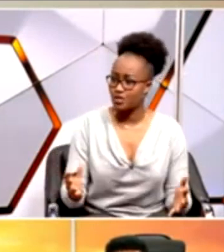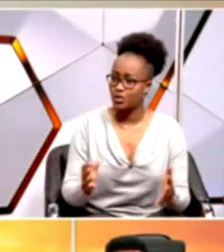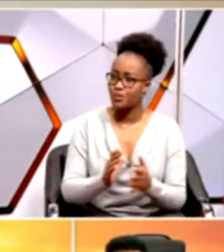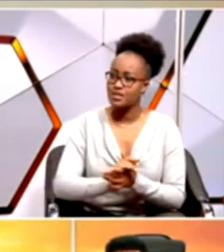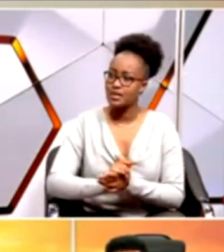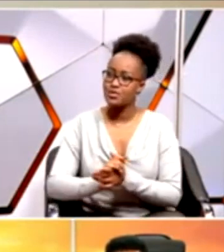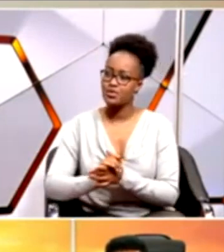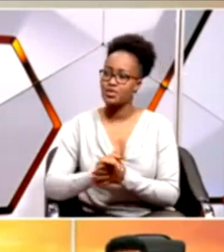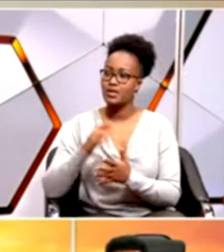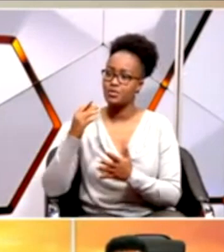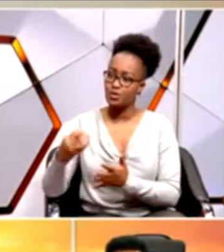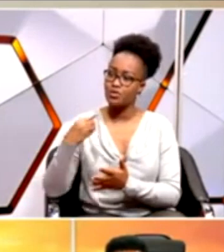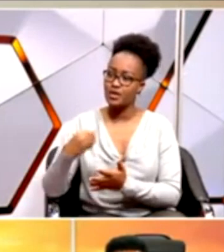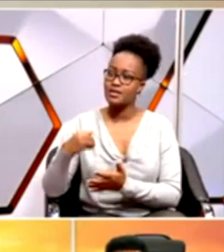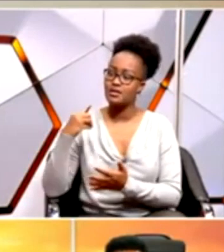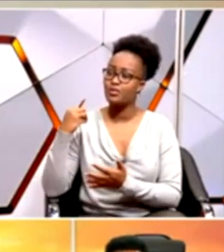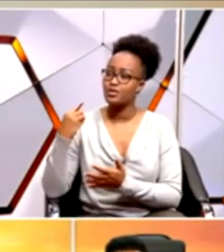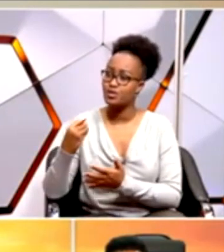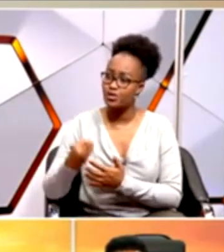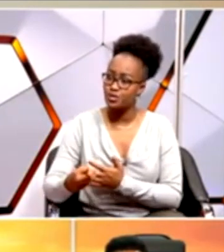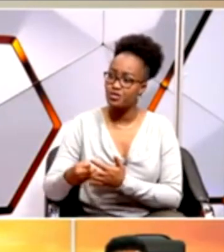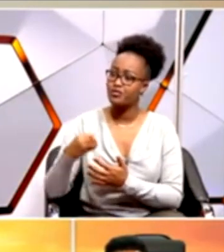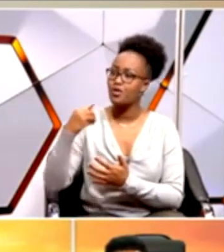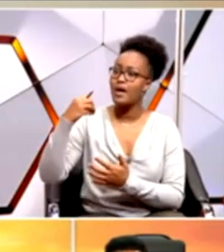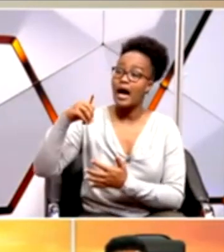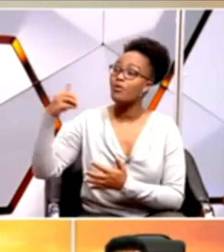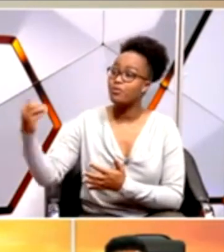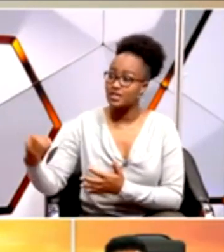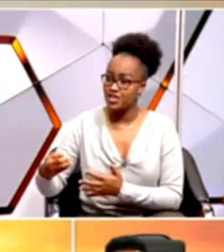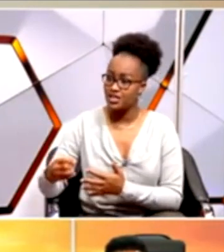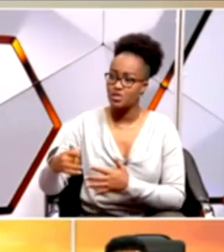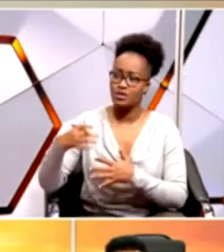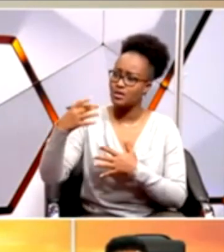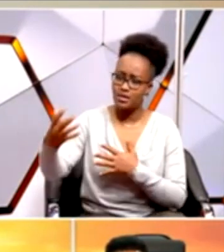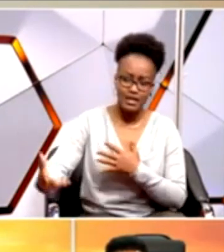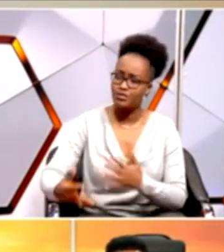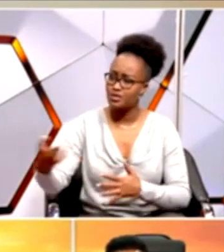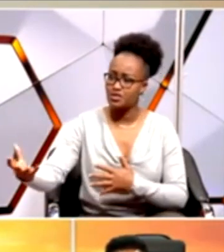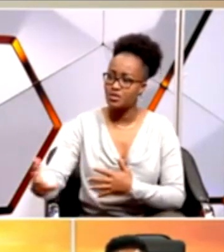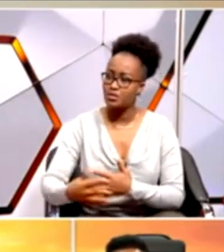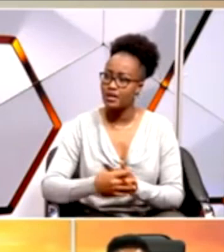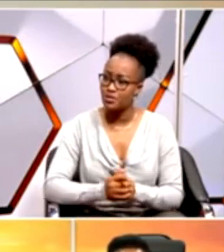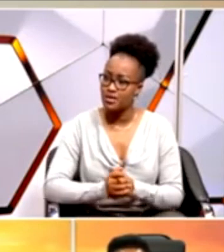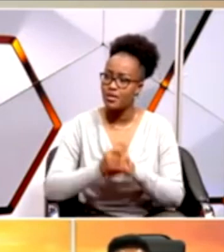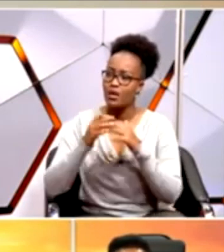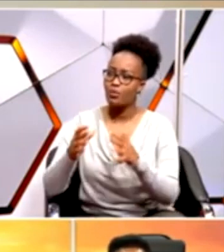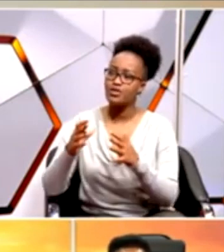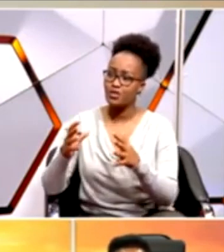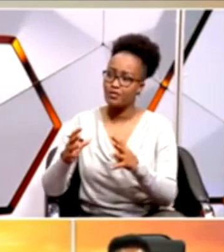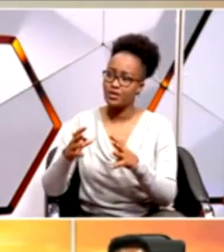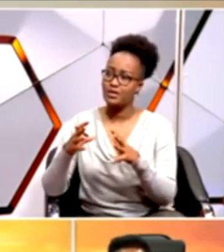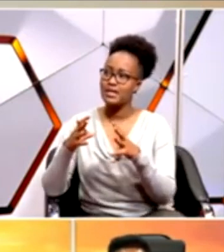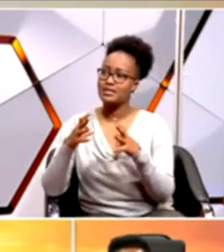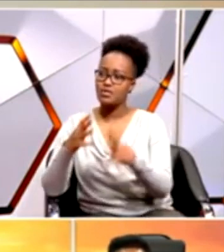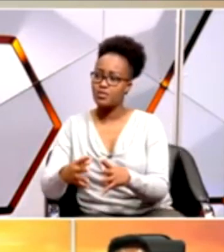the church as a whole, when it comes to ensure that we also get this political goodwill from our politicians in the levels that you interact with them, what